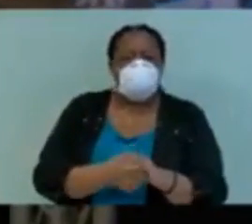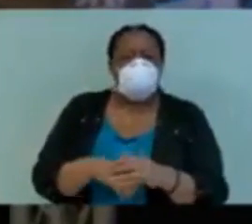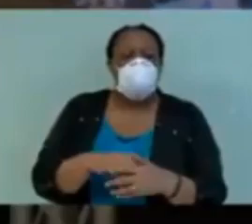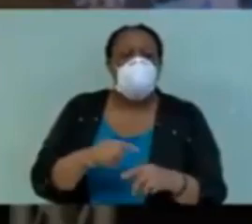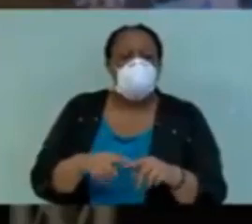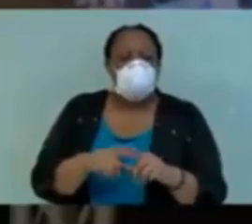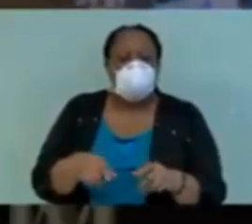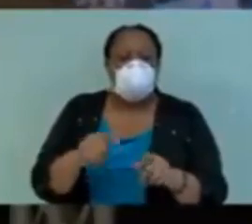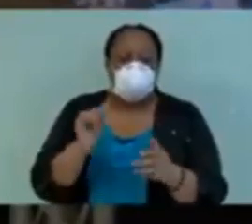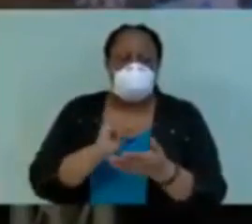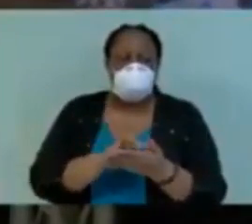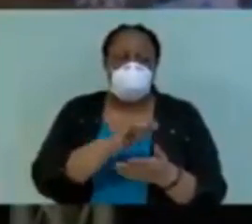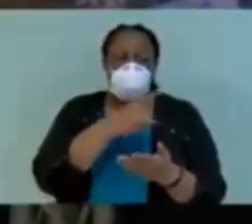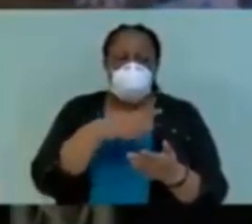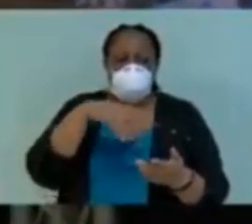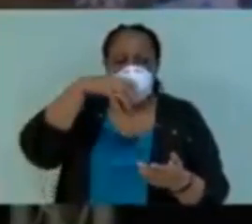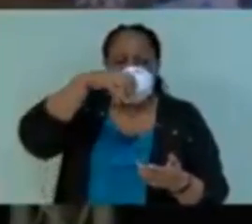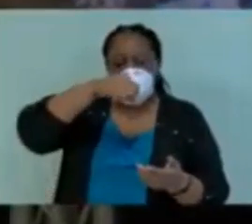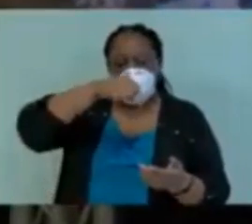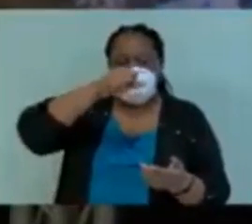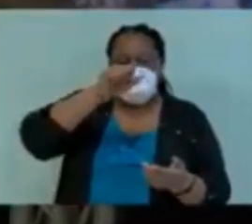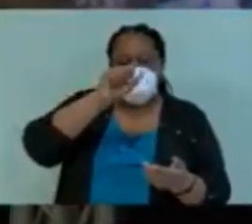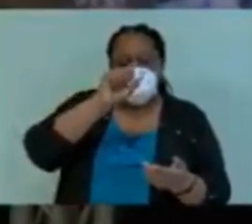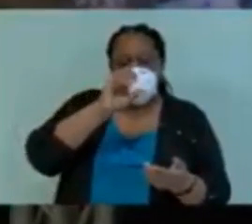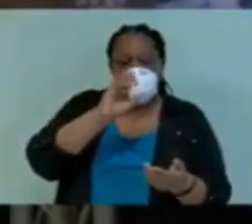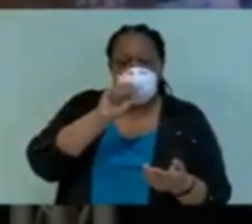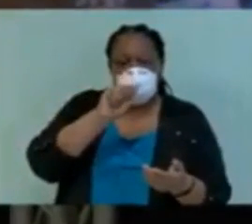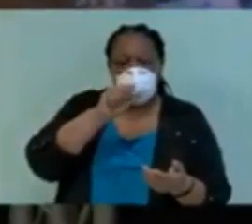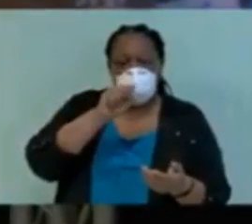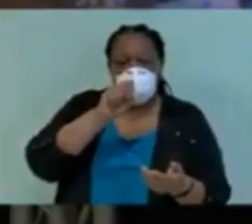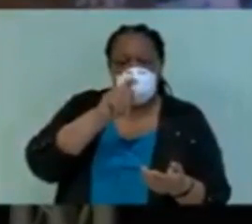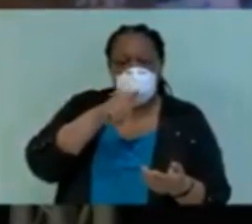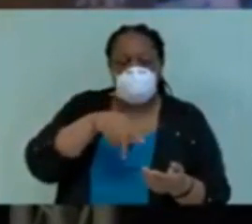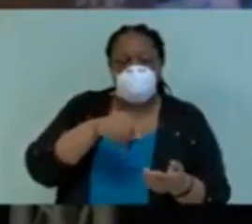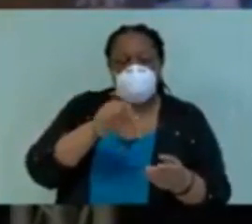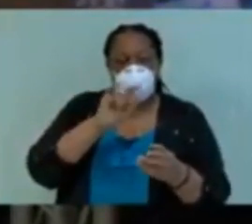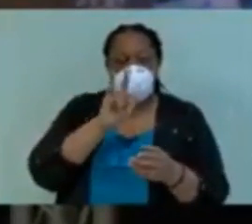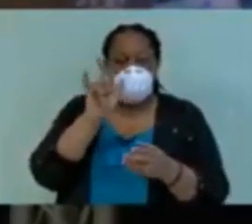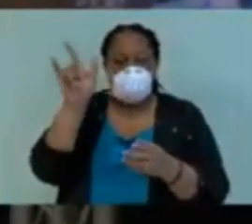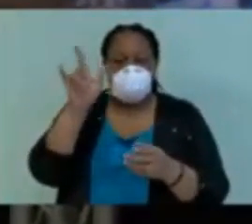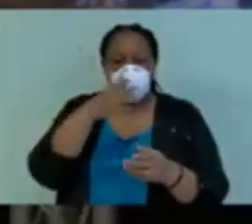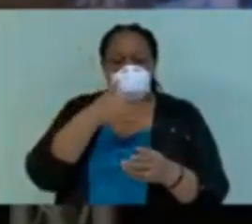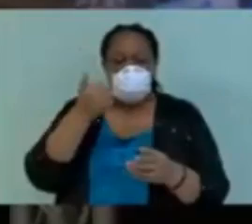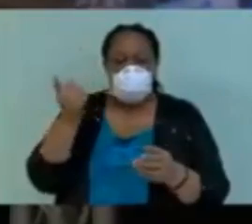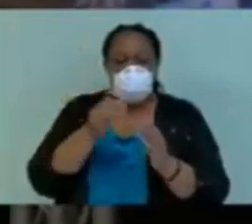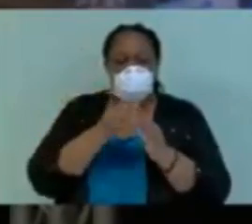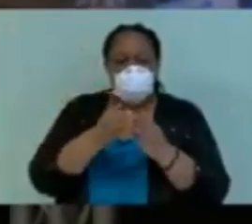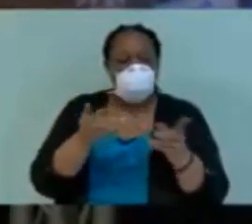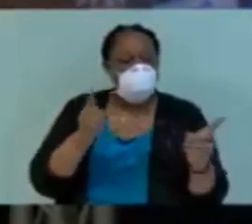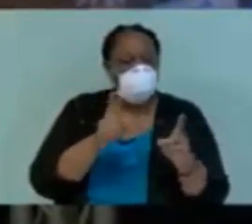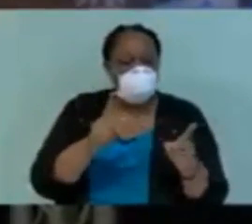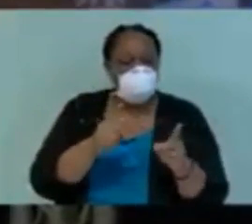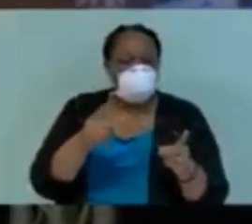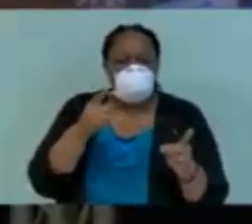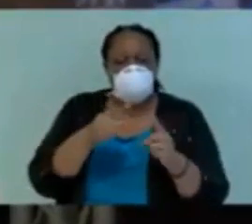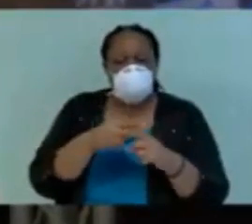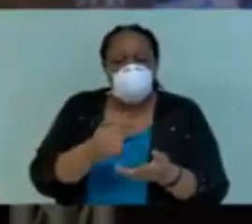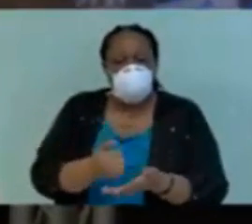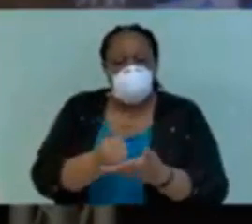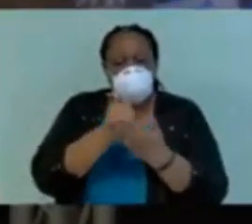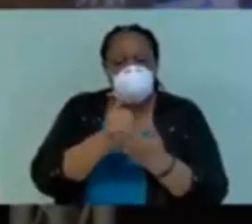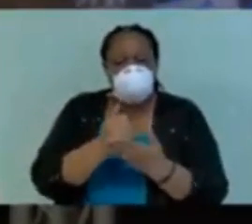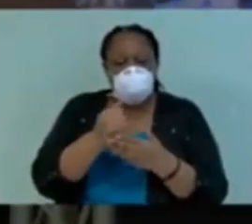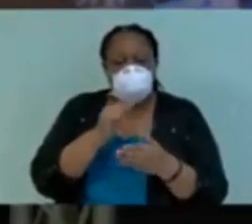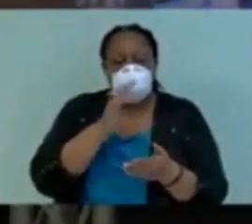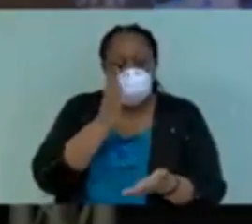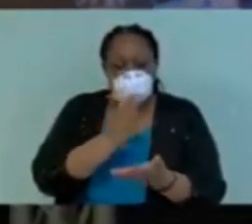in the authority, basic COVID management instructions were broadcast through the authority's public announcement system at